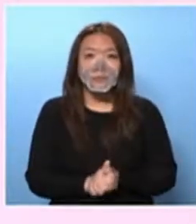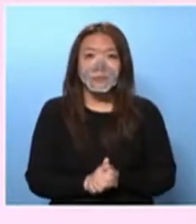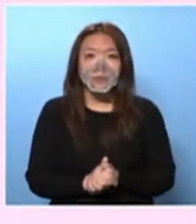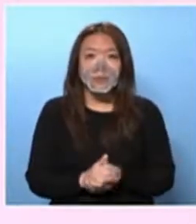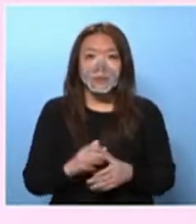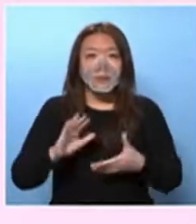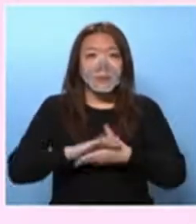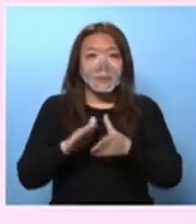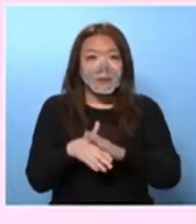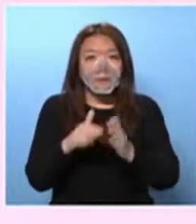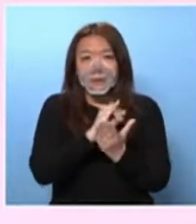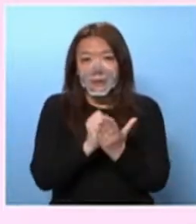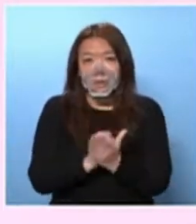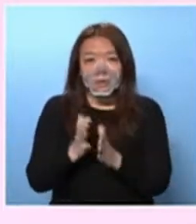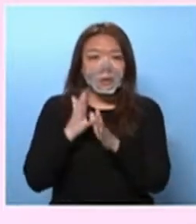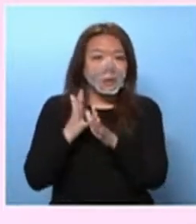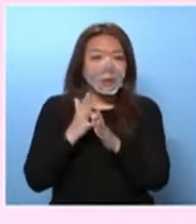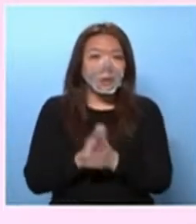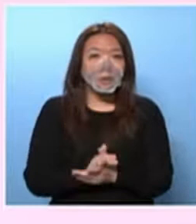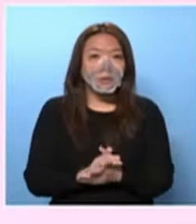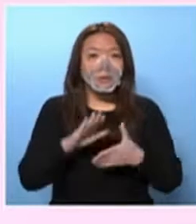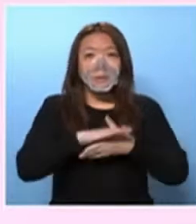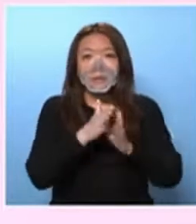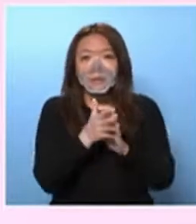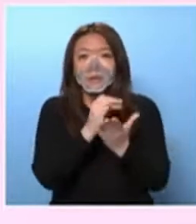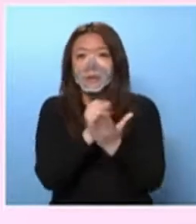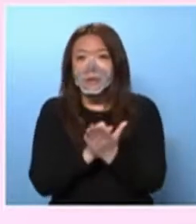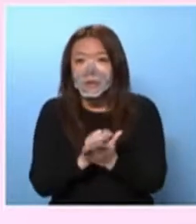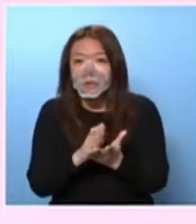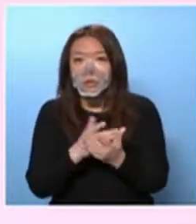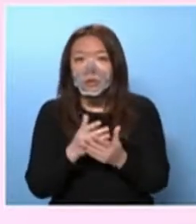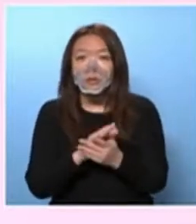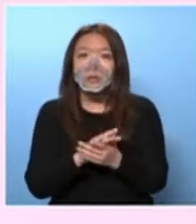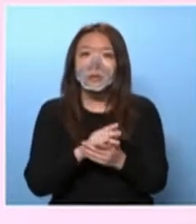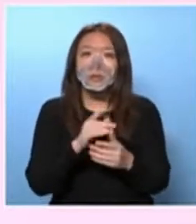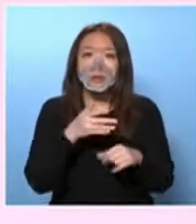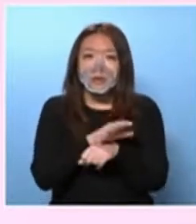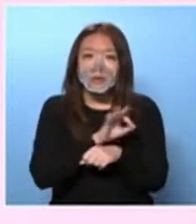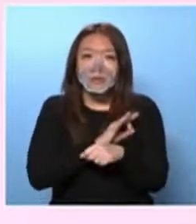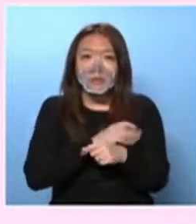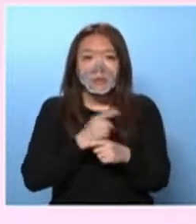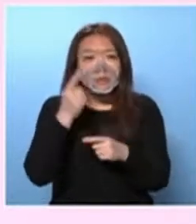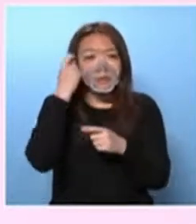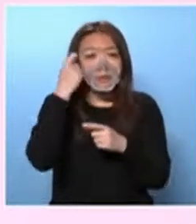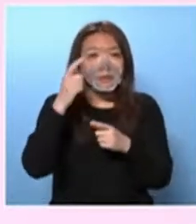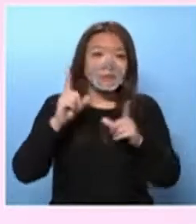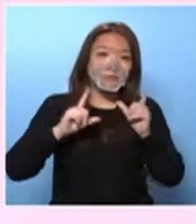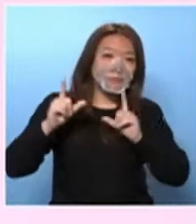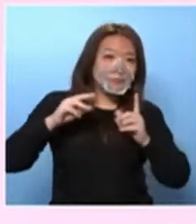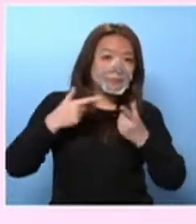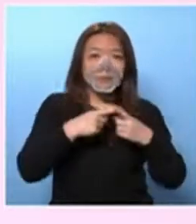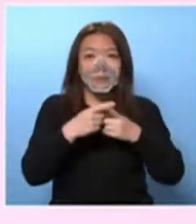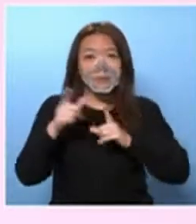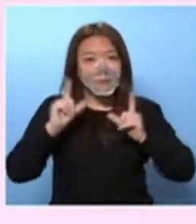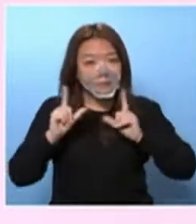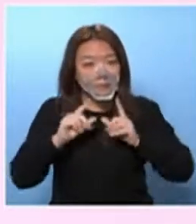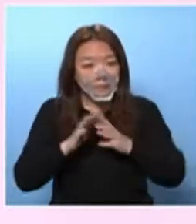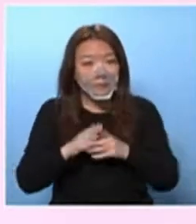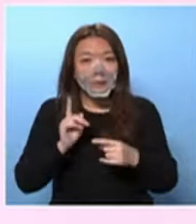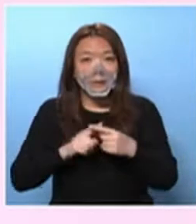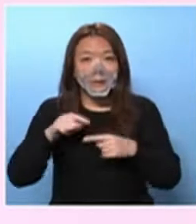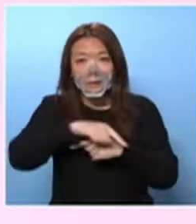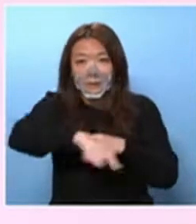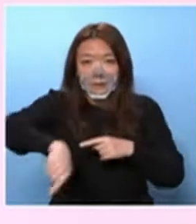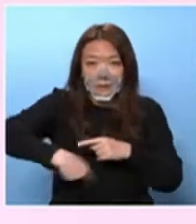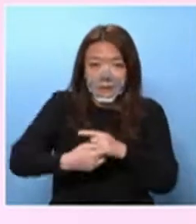Kong. Arts, culture, and tourism. Arts and culture, which depicts the spirit and values of a community, is where the soft